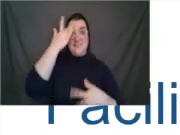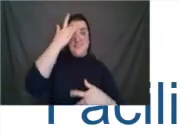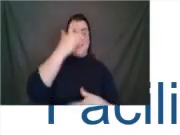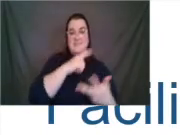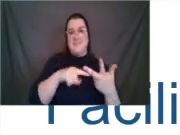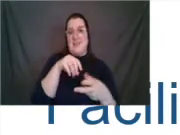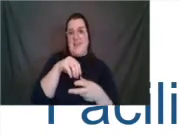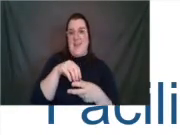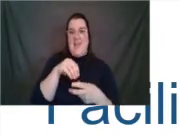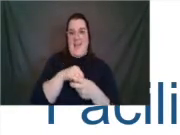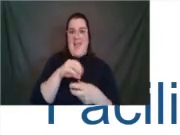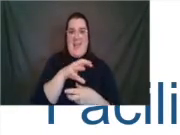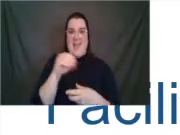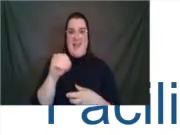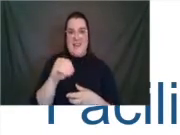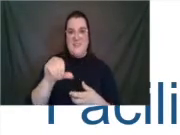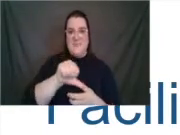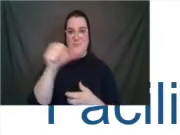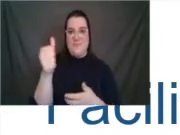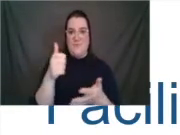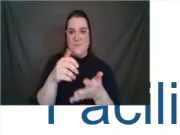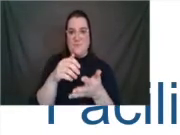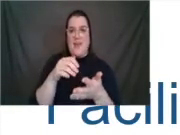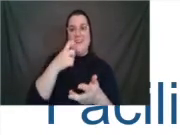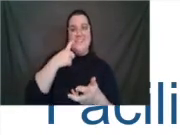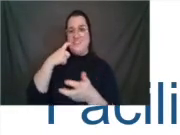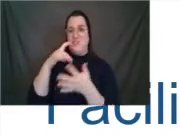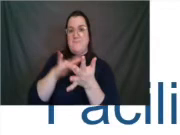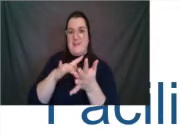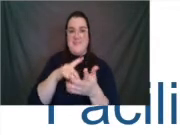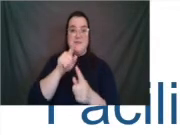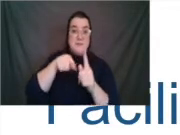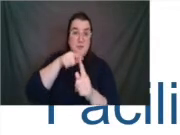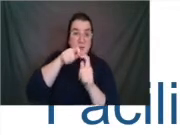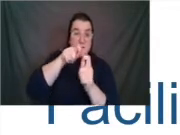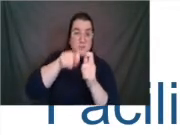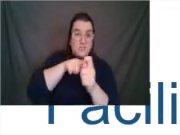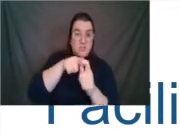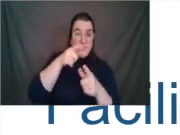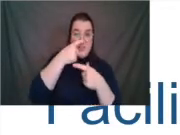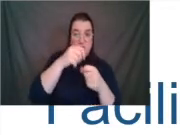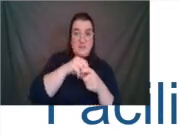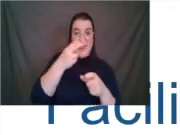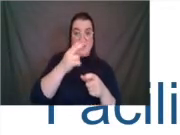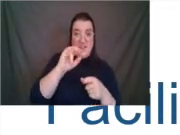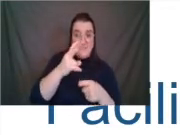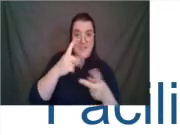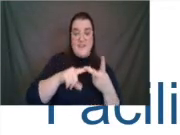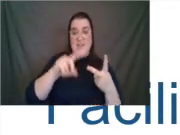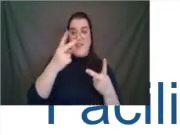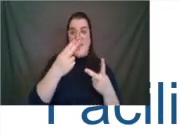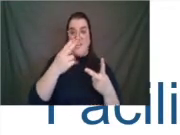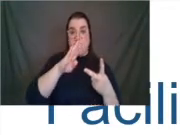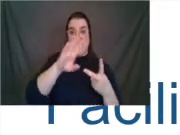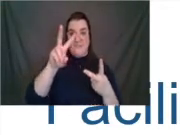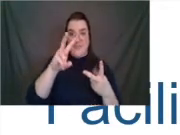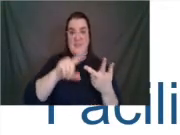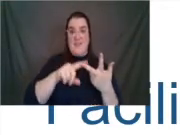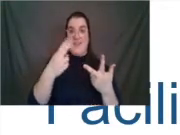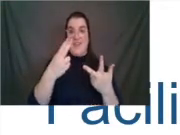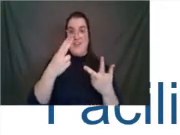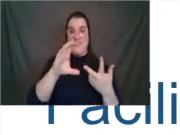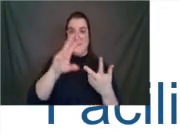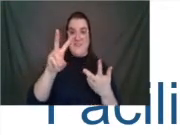diseases, and addiction medicine, and is particularly interested in HIV, HBV, HCV, and serves as medically